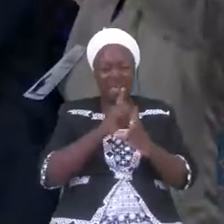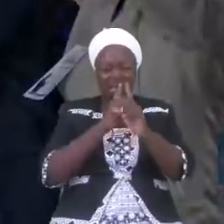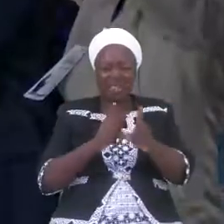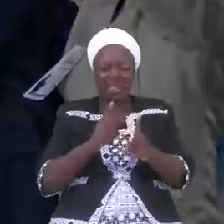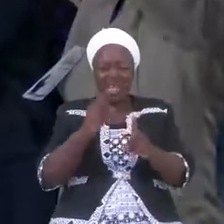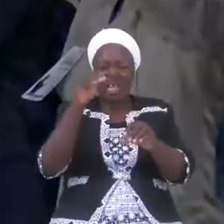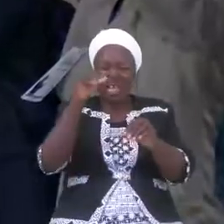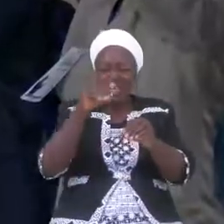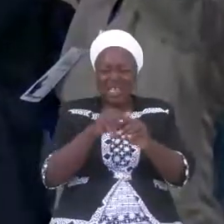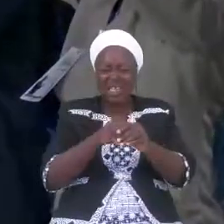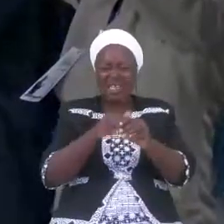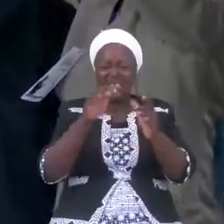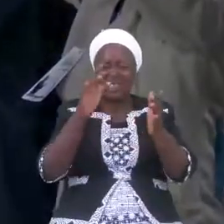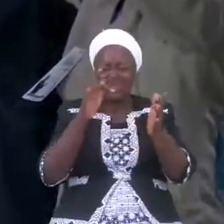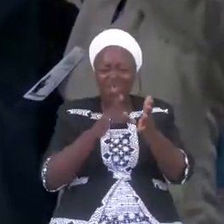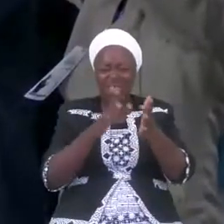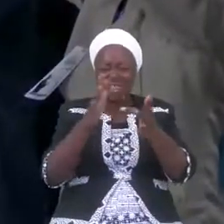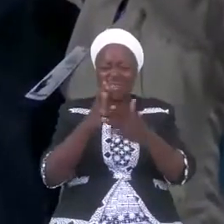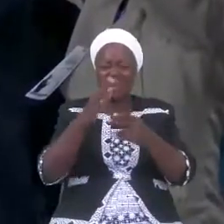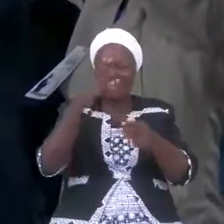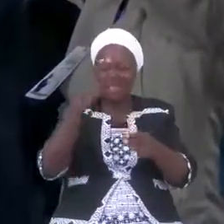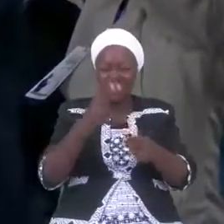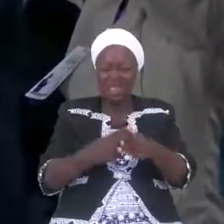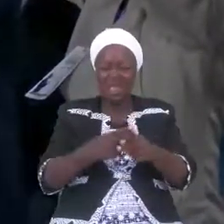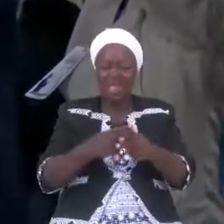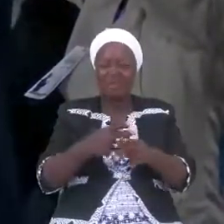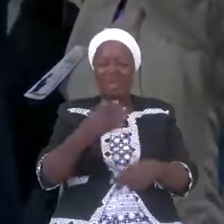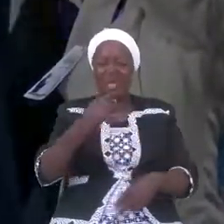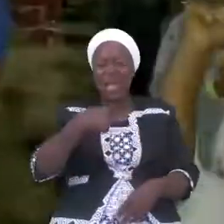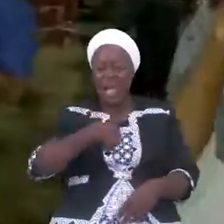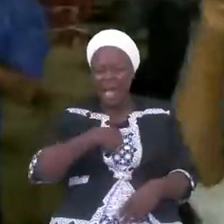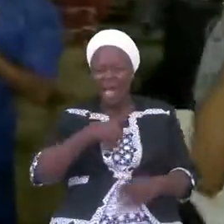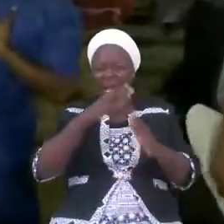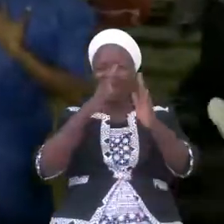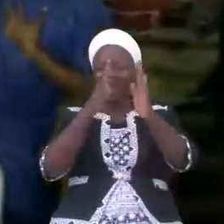In Jesus' name I pray.